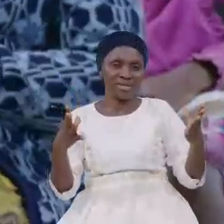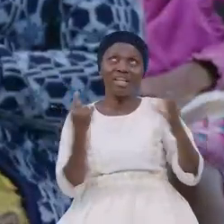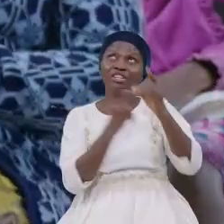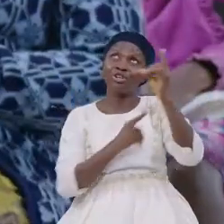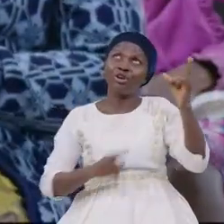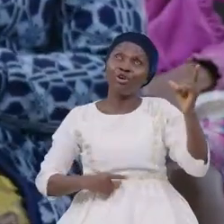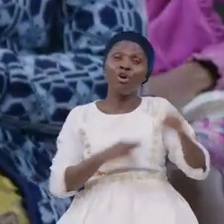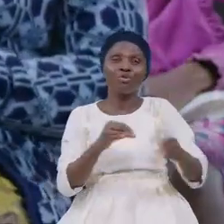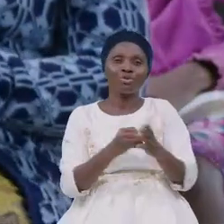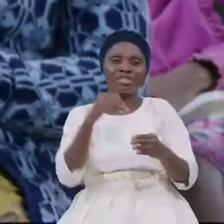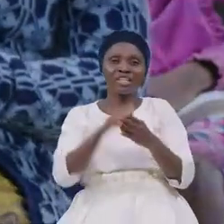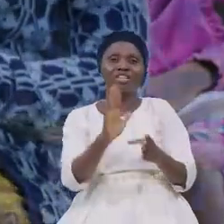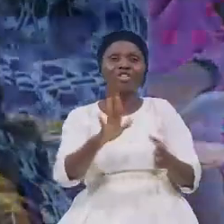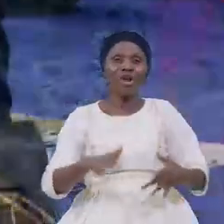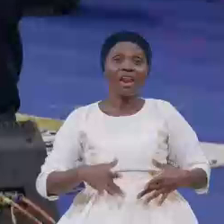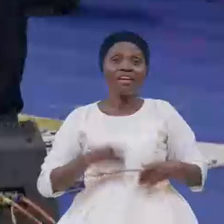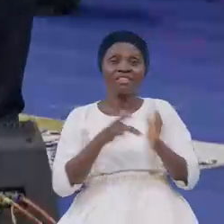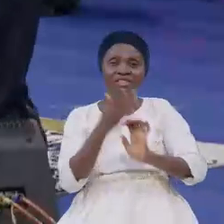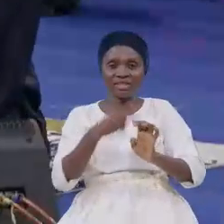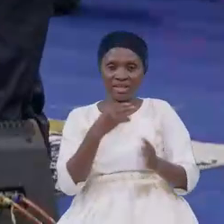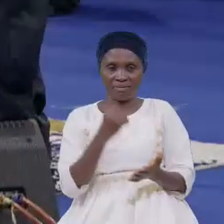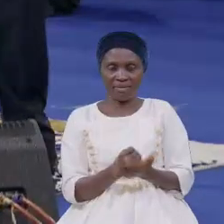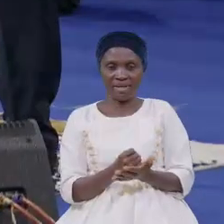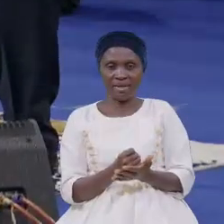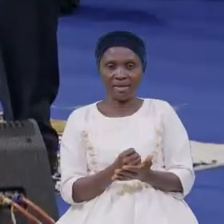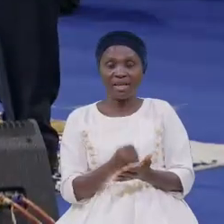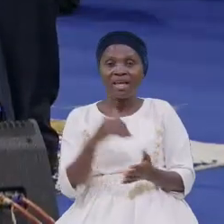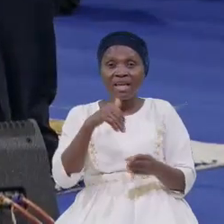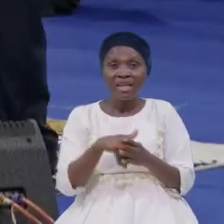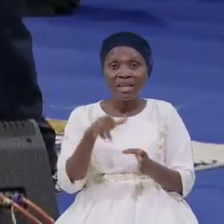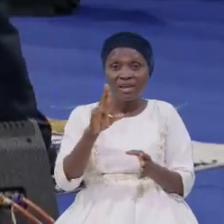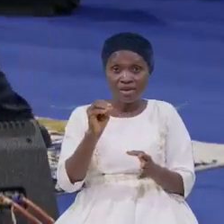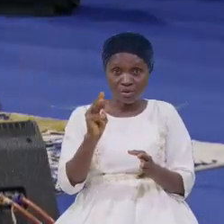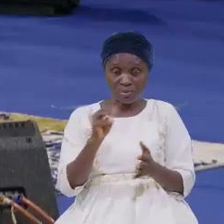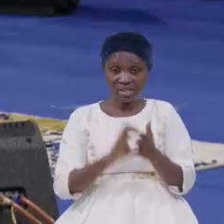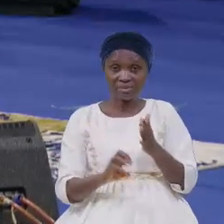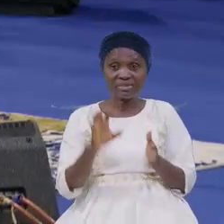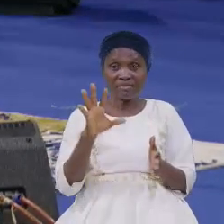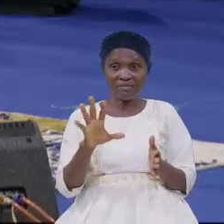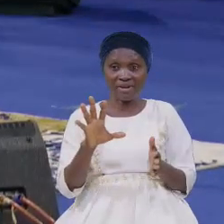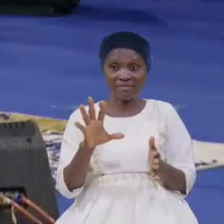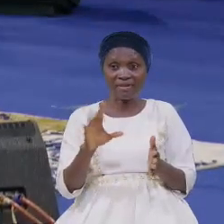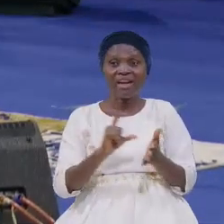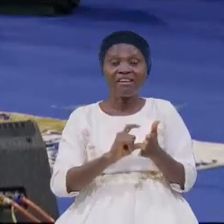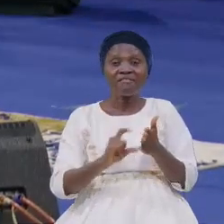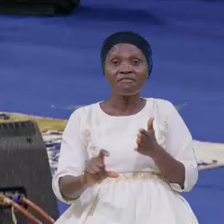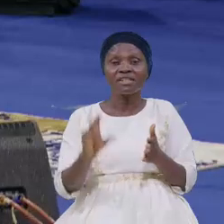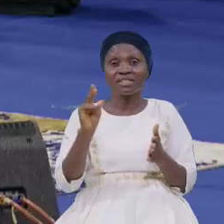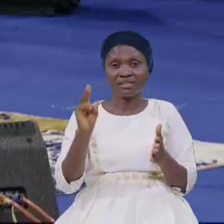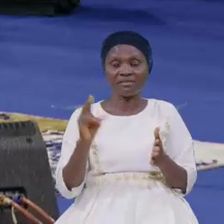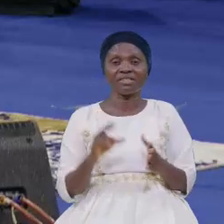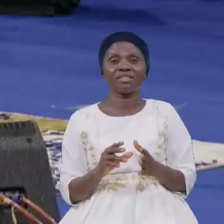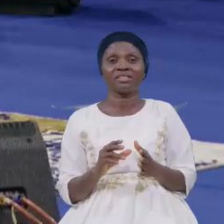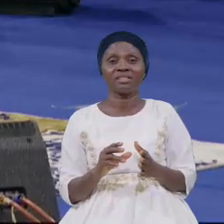Romans chapter 5, I'm reading from verse 17. Romans chapter 5, verse 17, for